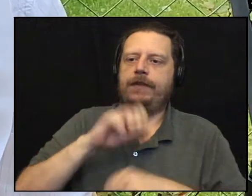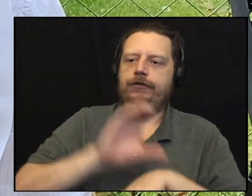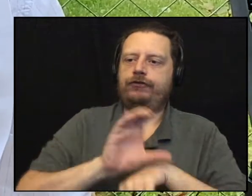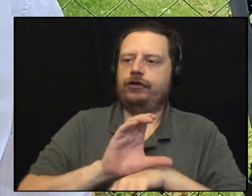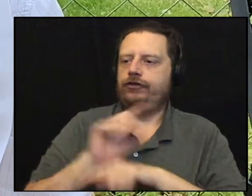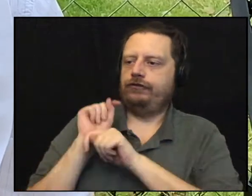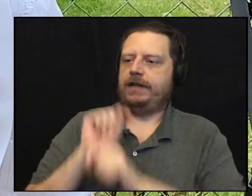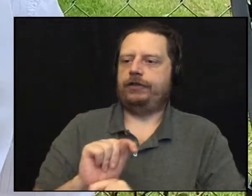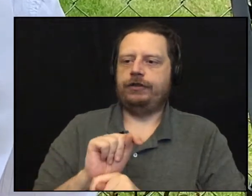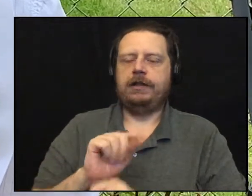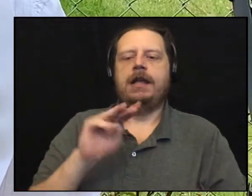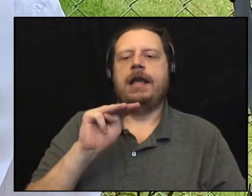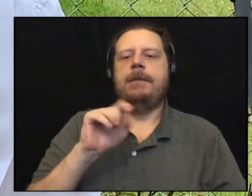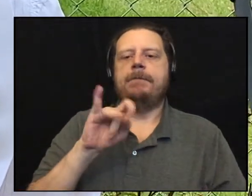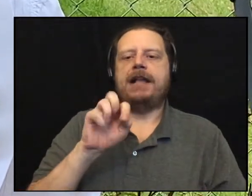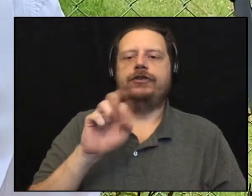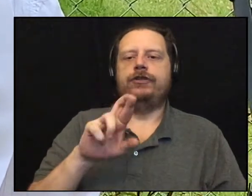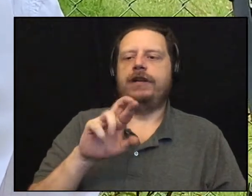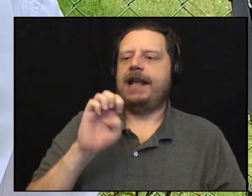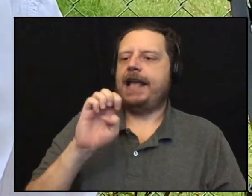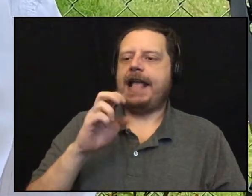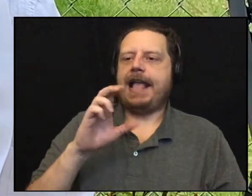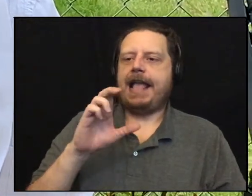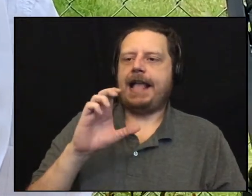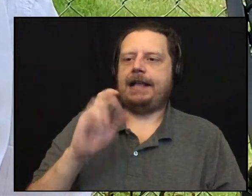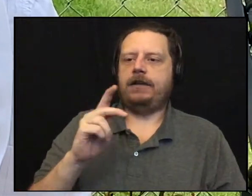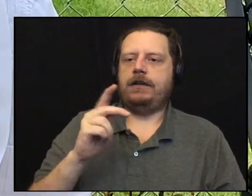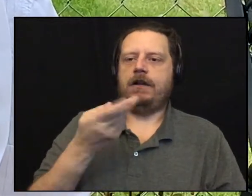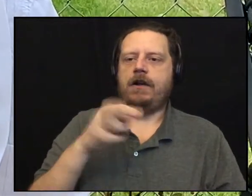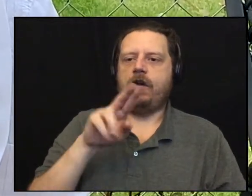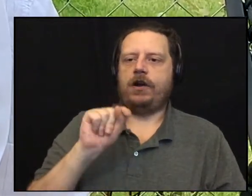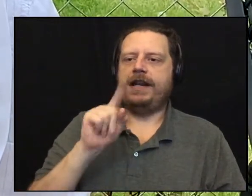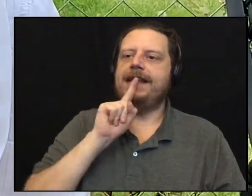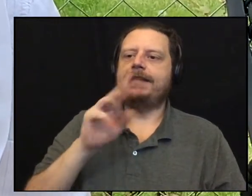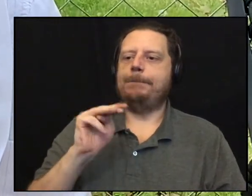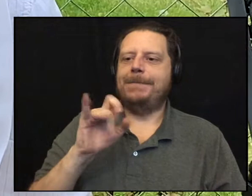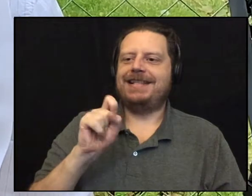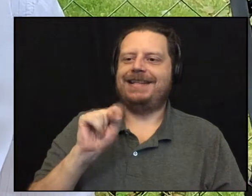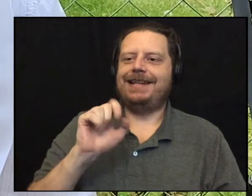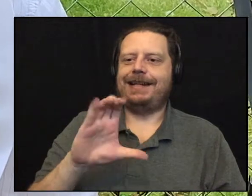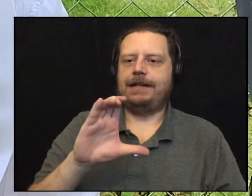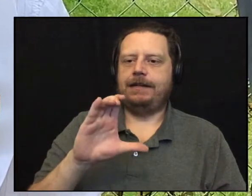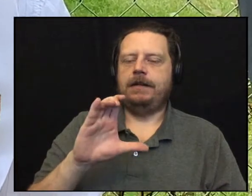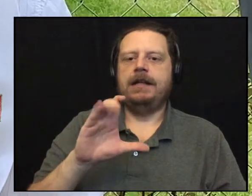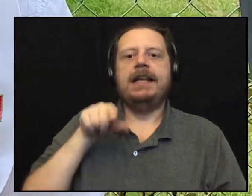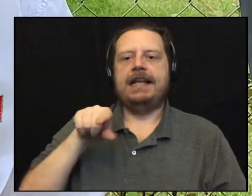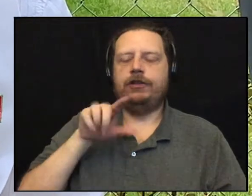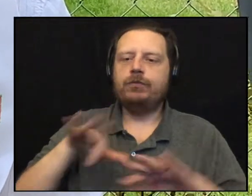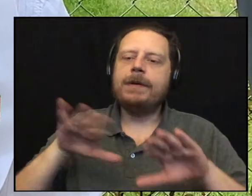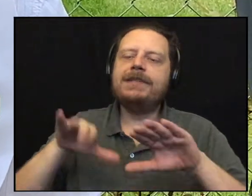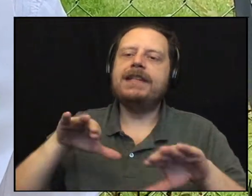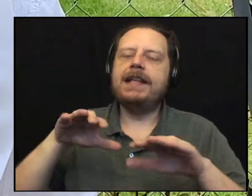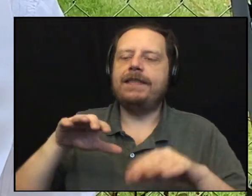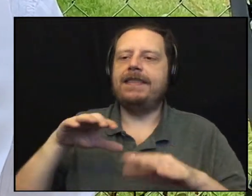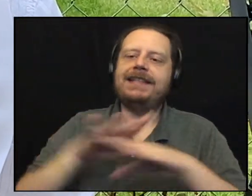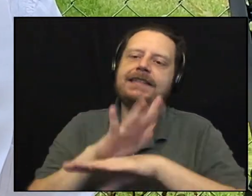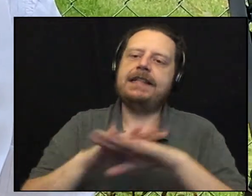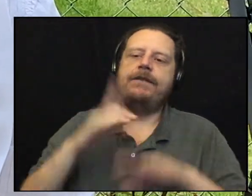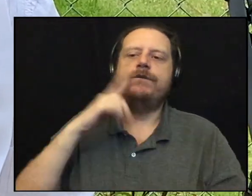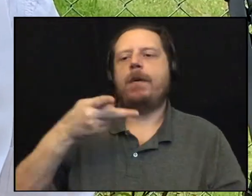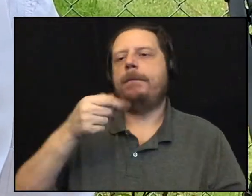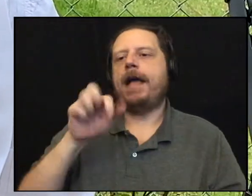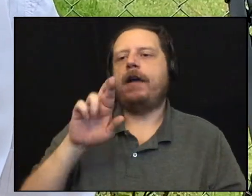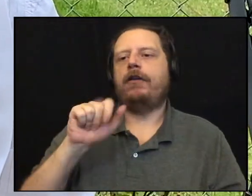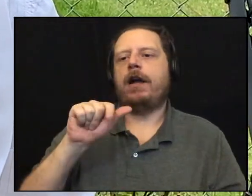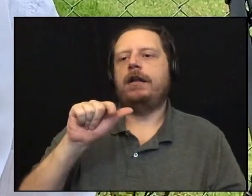Meister Eckhart is a mystic, because he swims in the sea of paradox, because many of